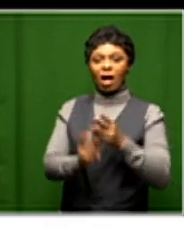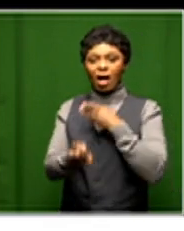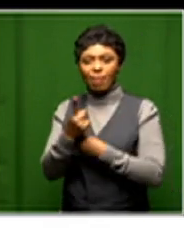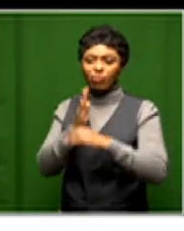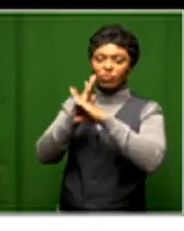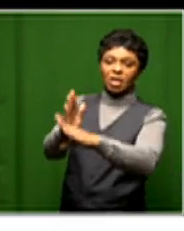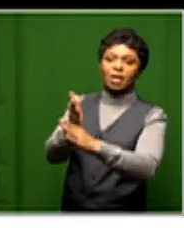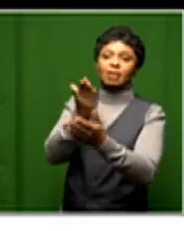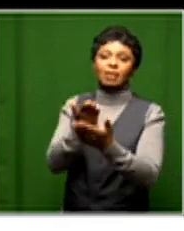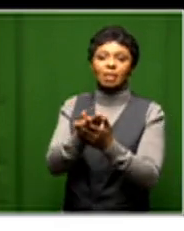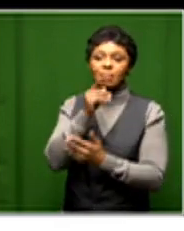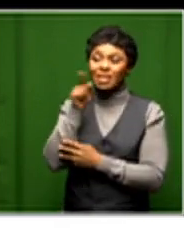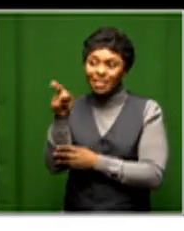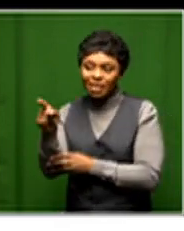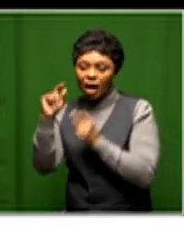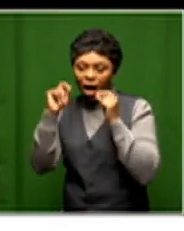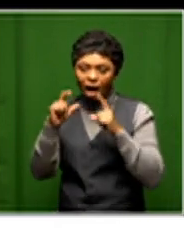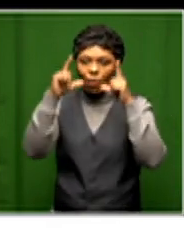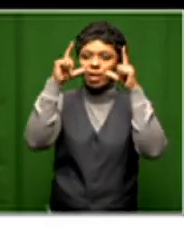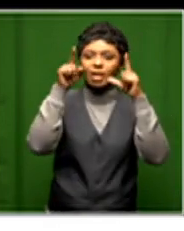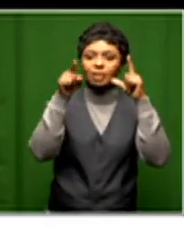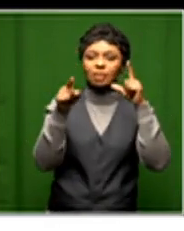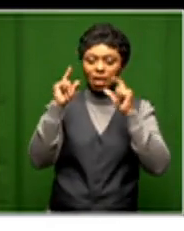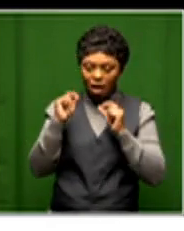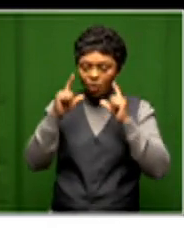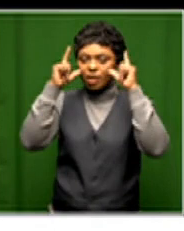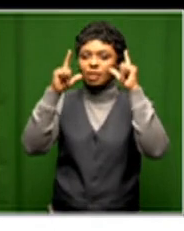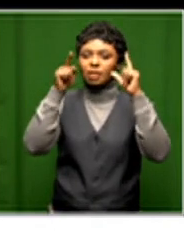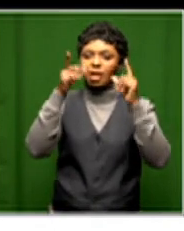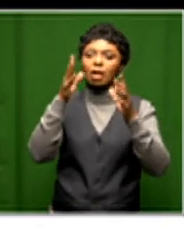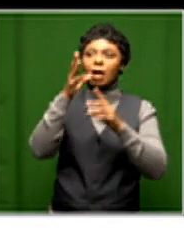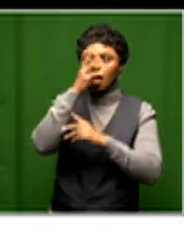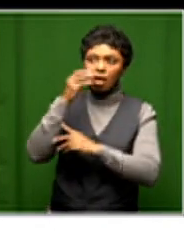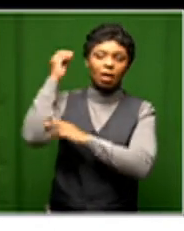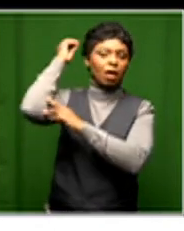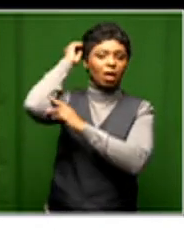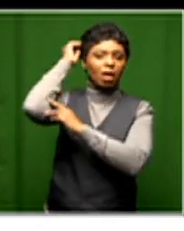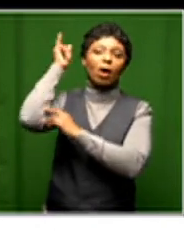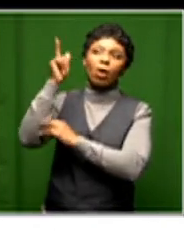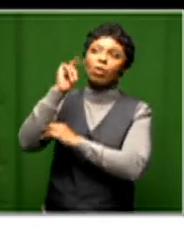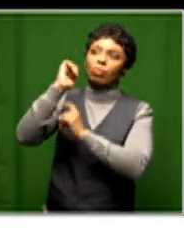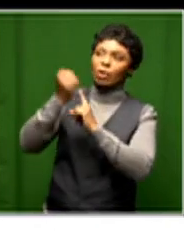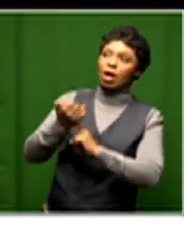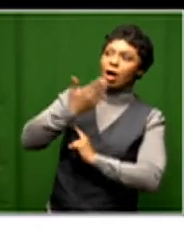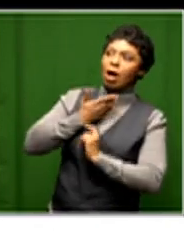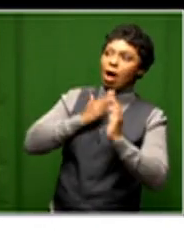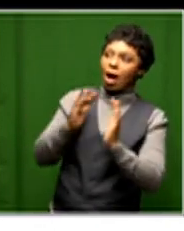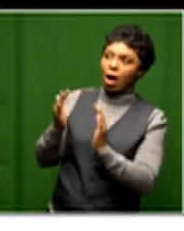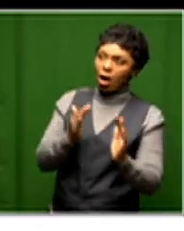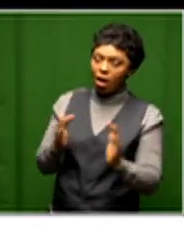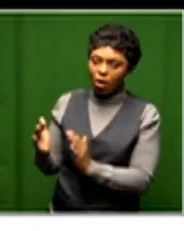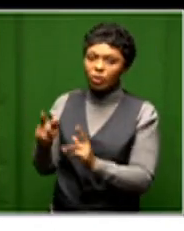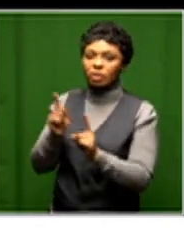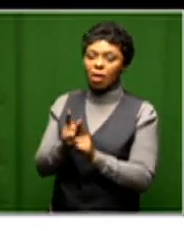because it brings awareness. Then you take prevention measures. Investing in space research and